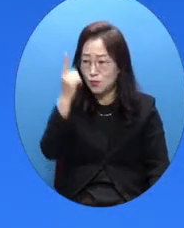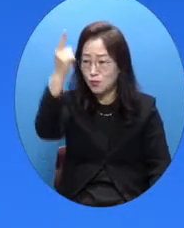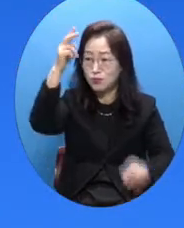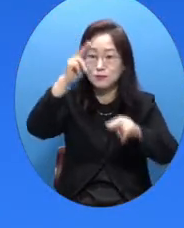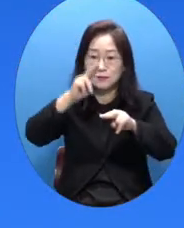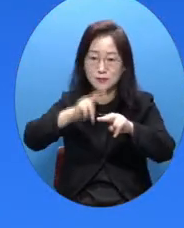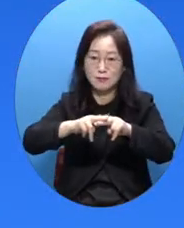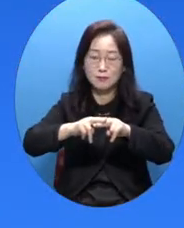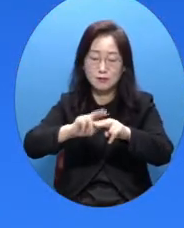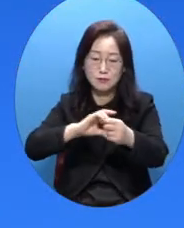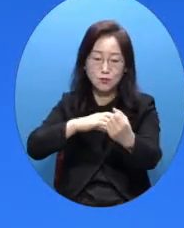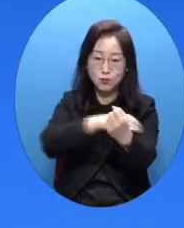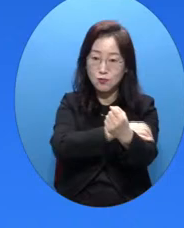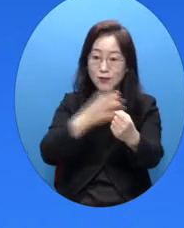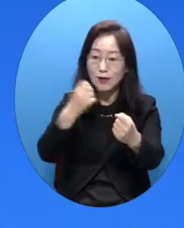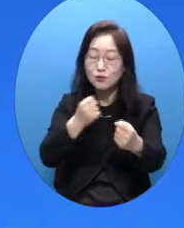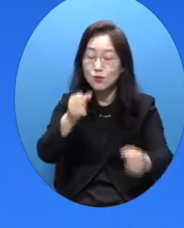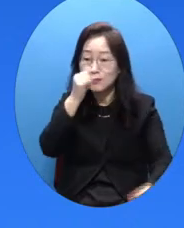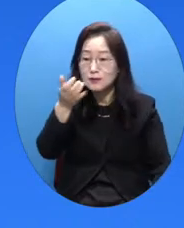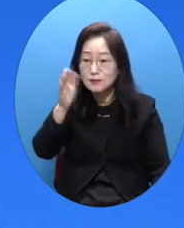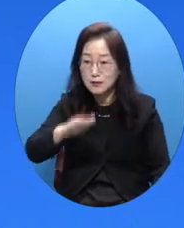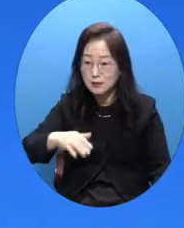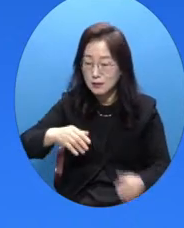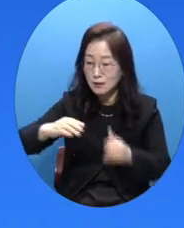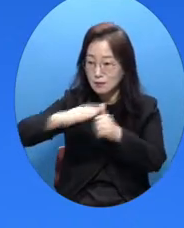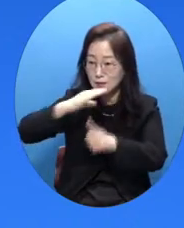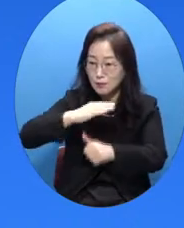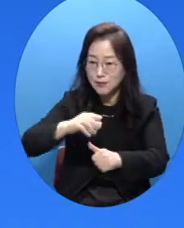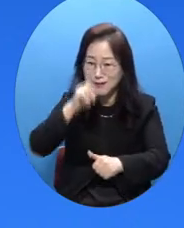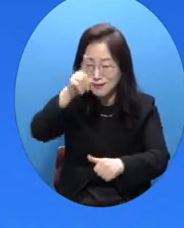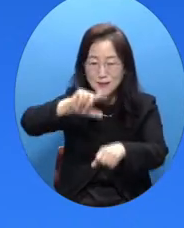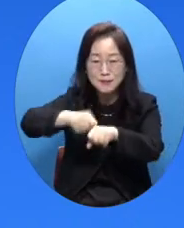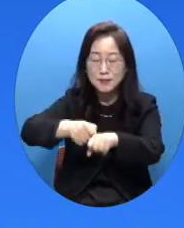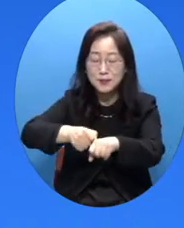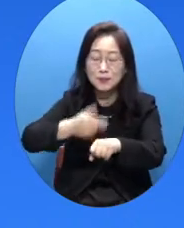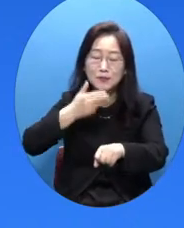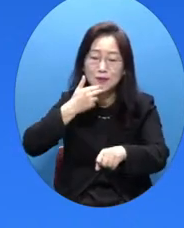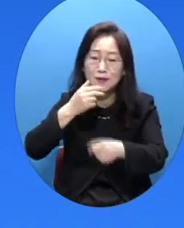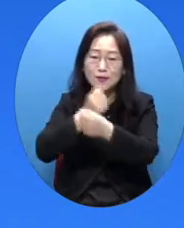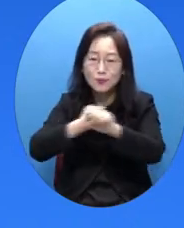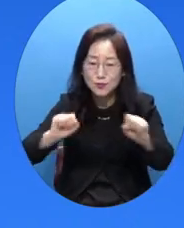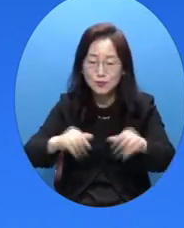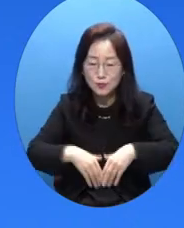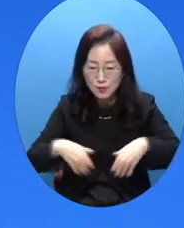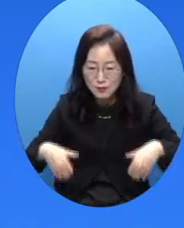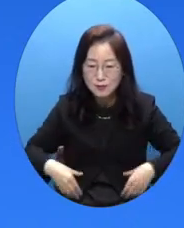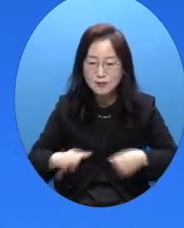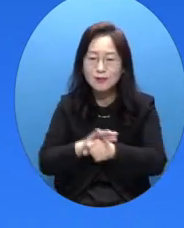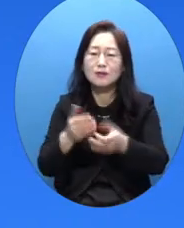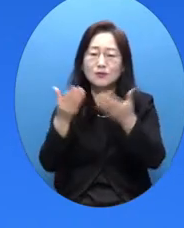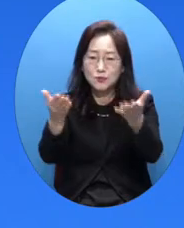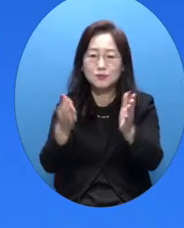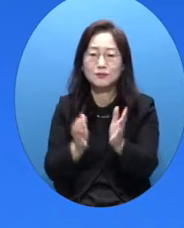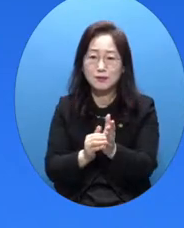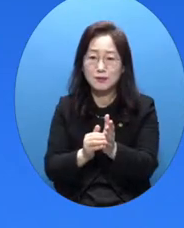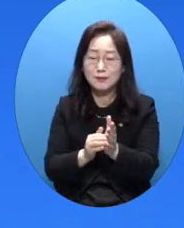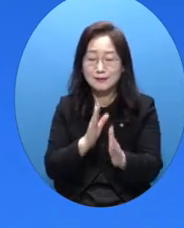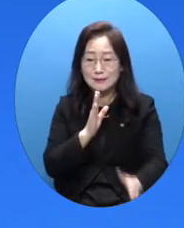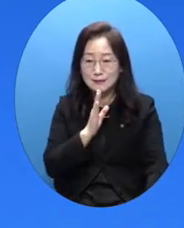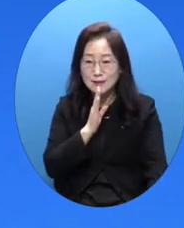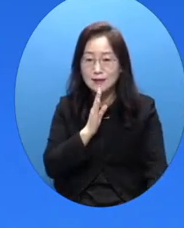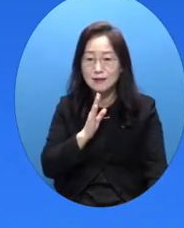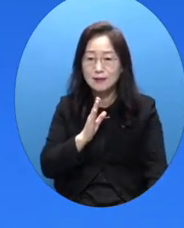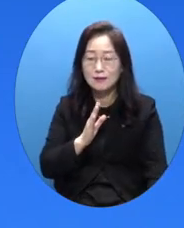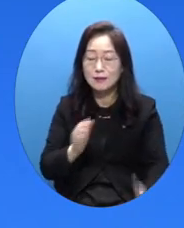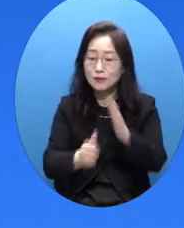he assured them and spoke kindly to them Joseph even though he was in a high place didn't harm those who had harmed him